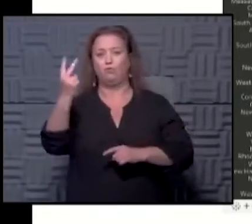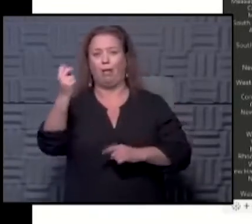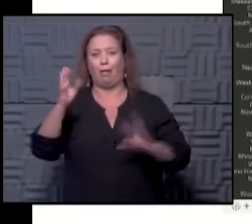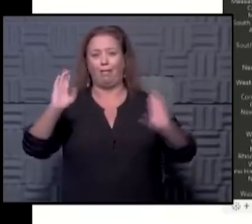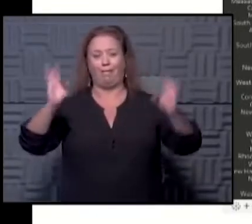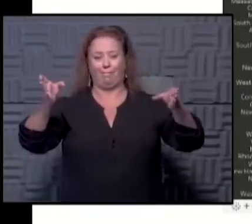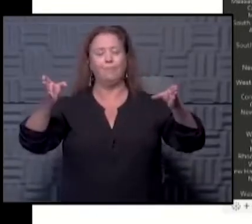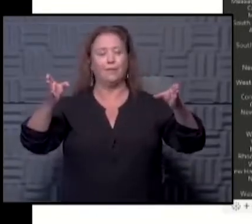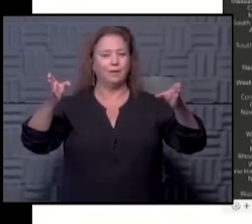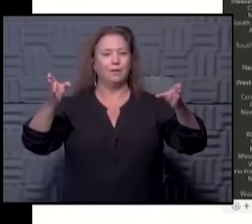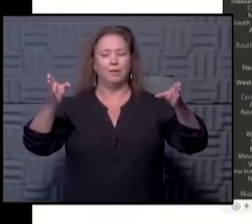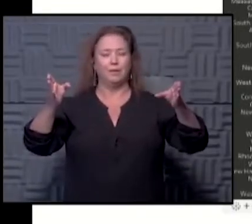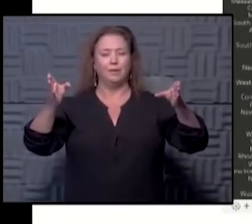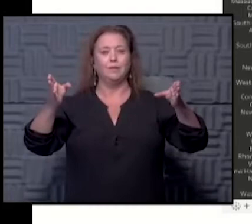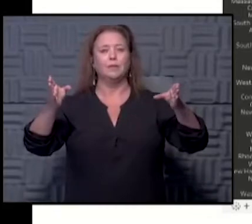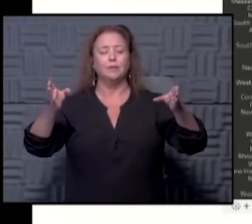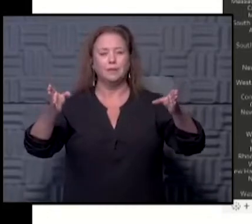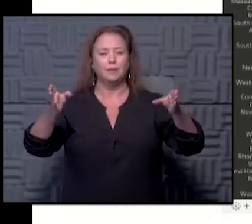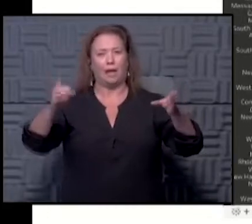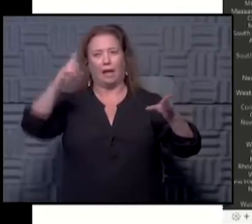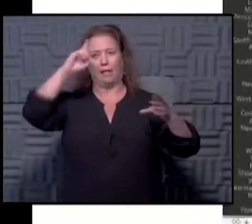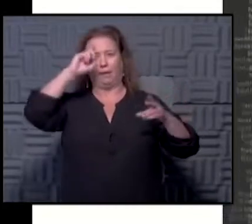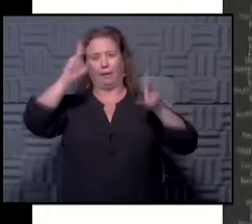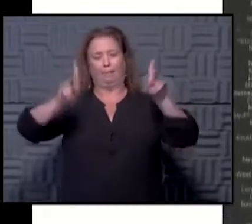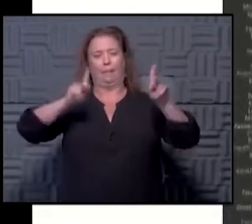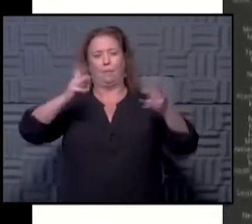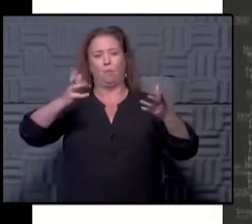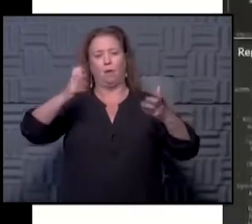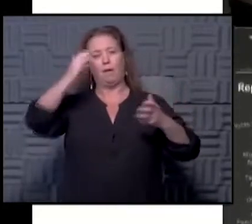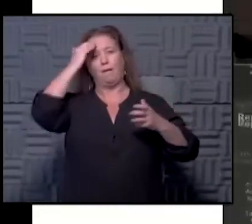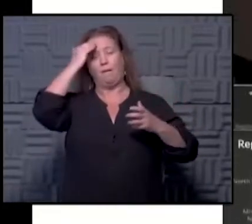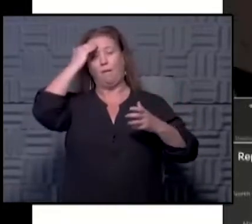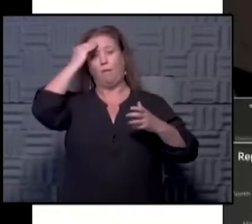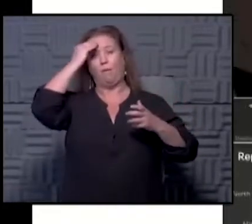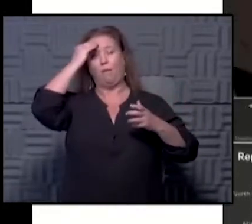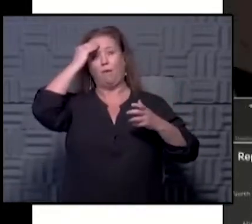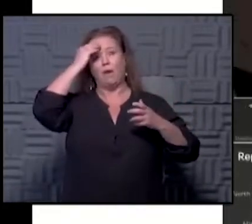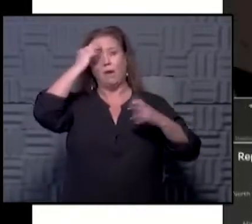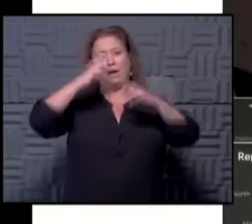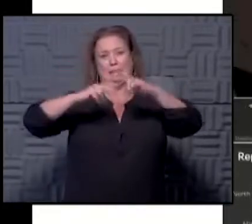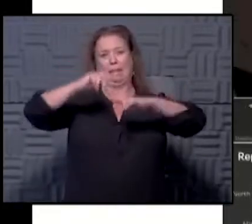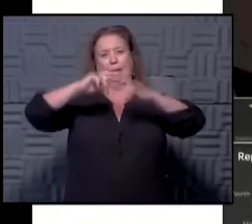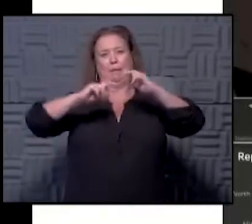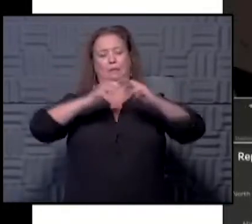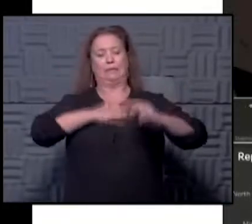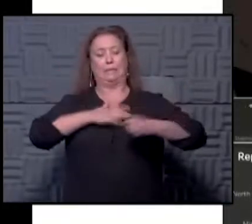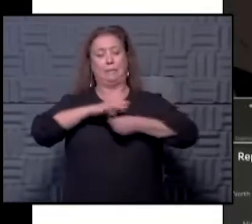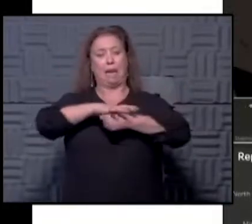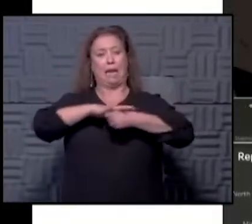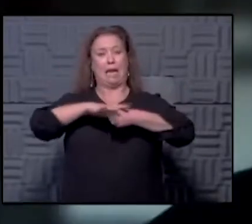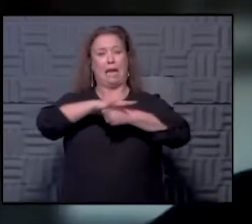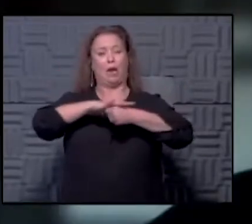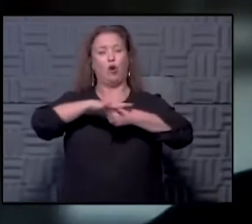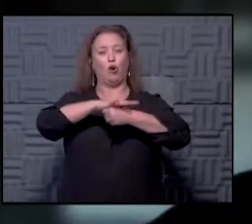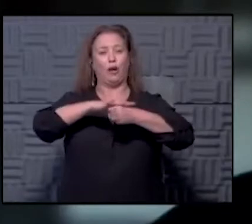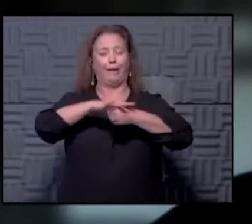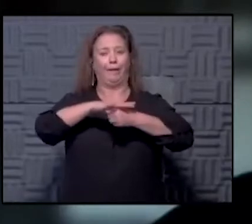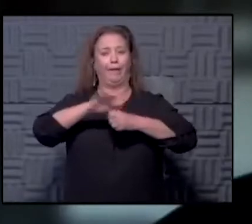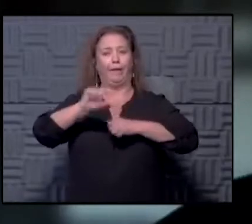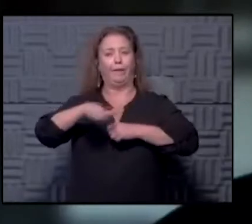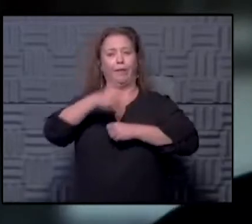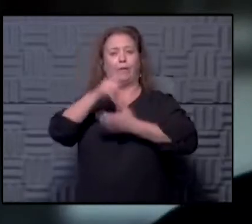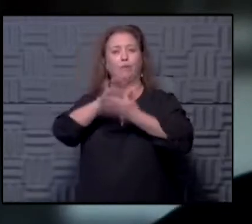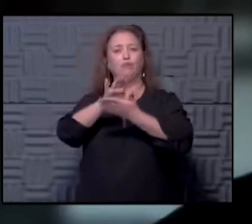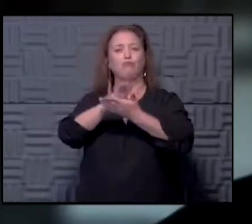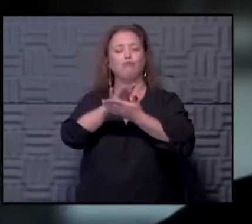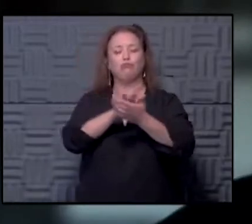especially. And so I think that people want to know, well, like, what are the buildings in my area, the other schools